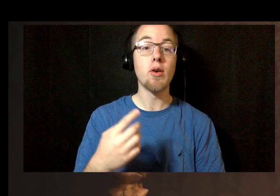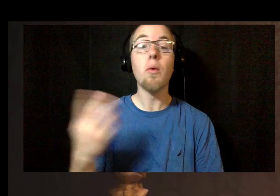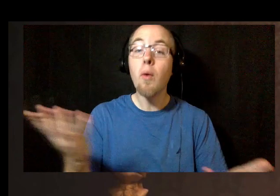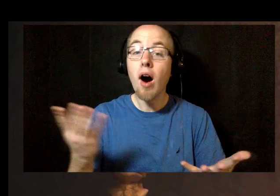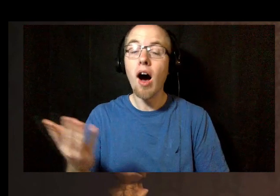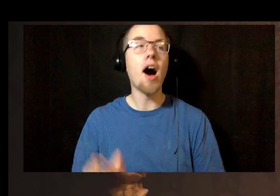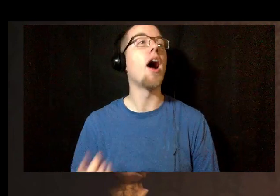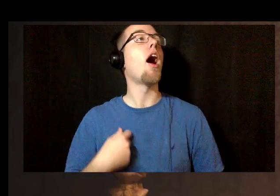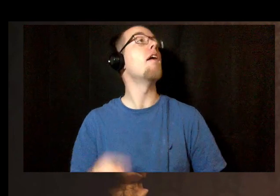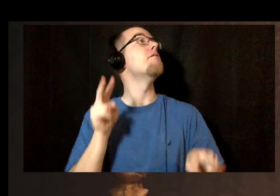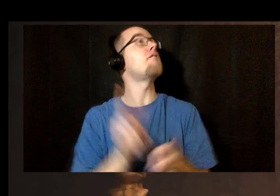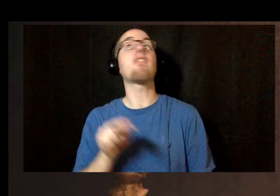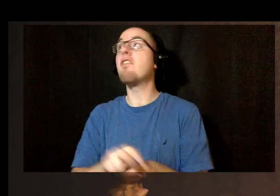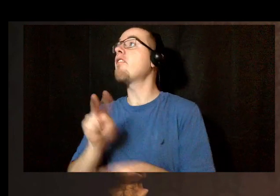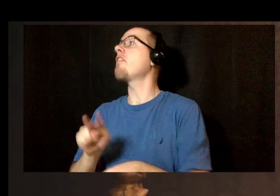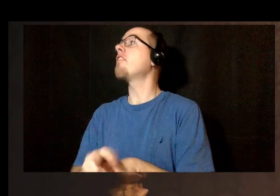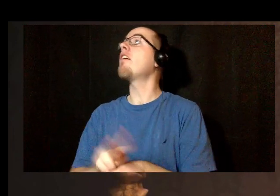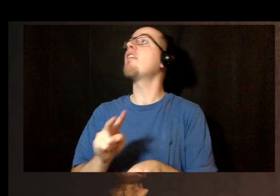them.